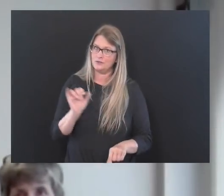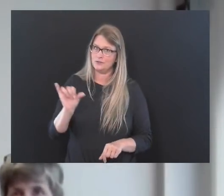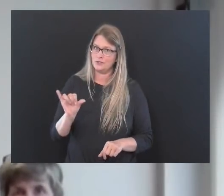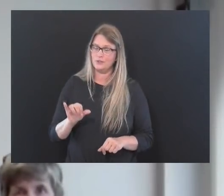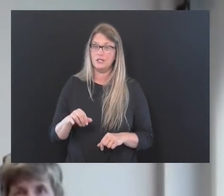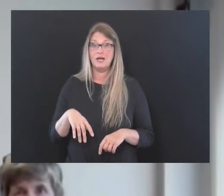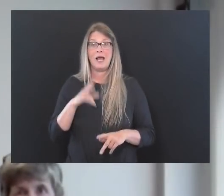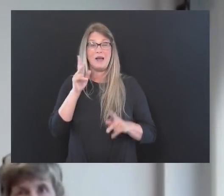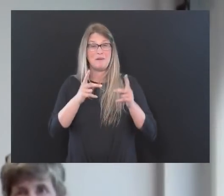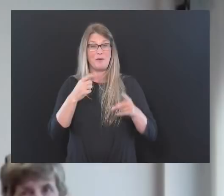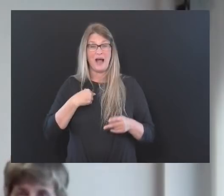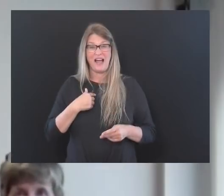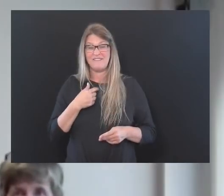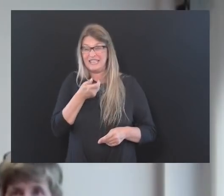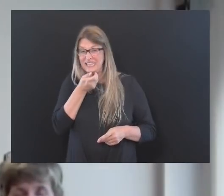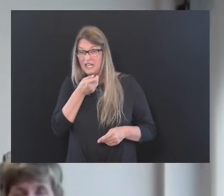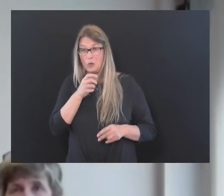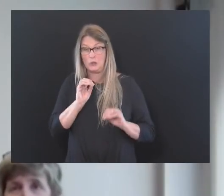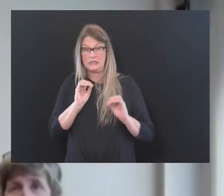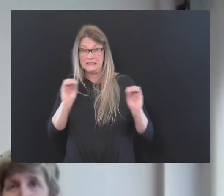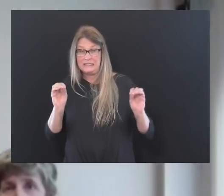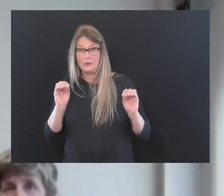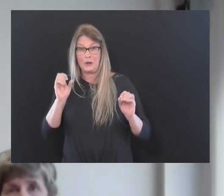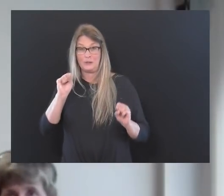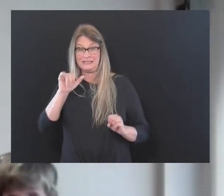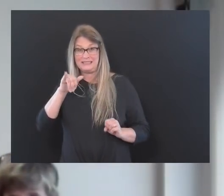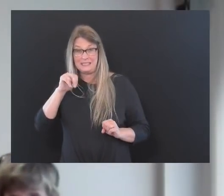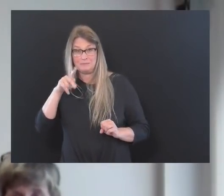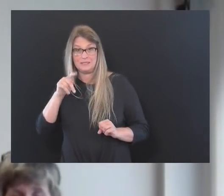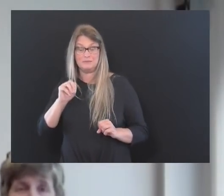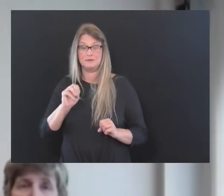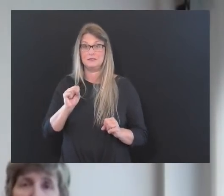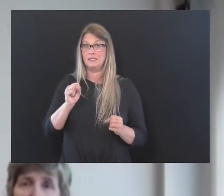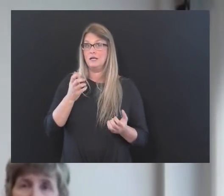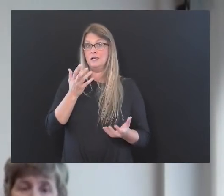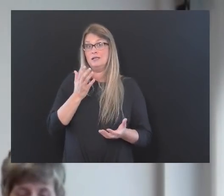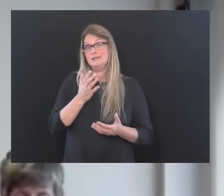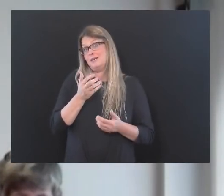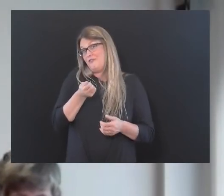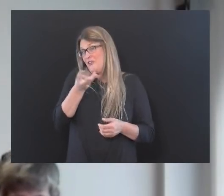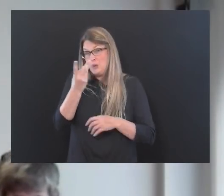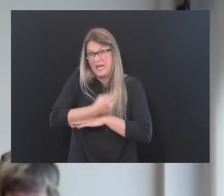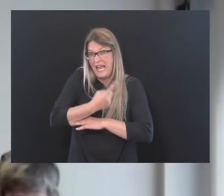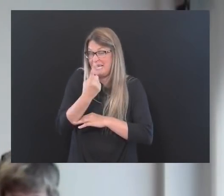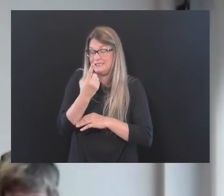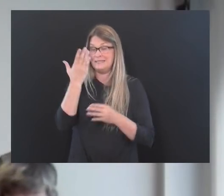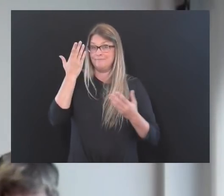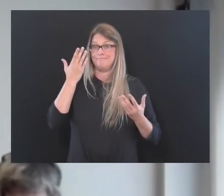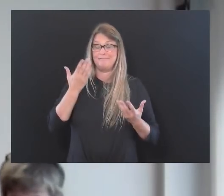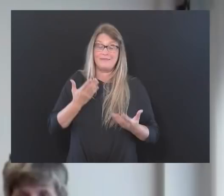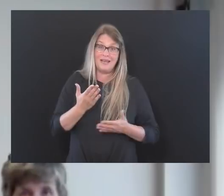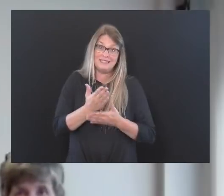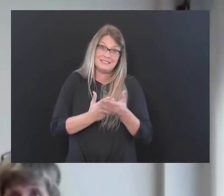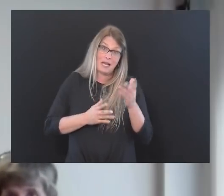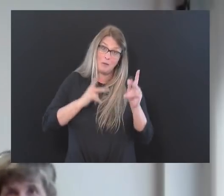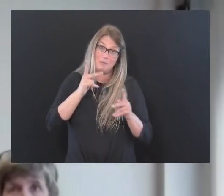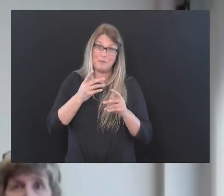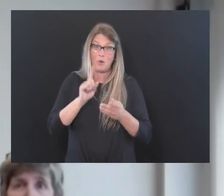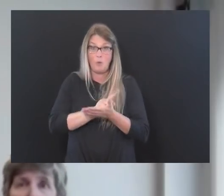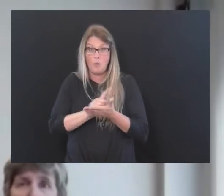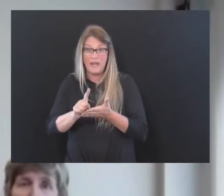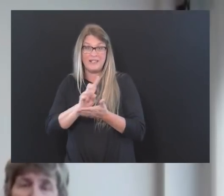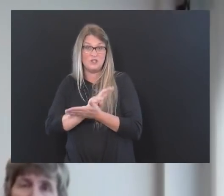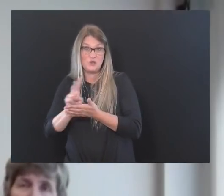no symptoms, it may be a few days. They may not even realize they had the disease. For several folks, it will be a week or